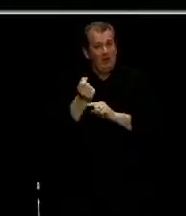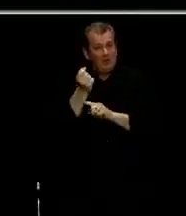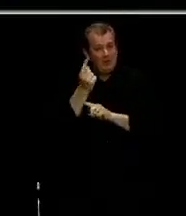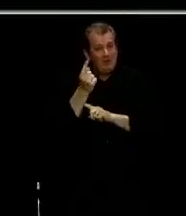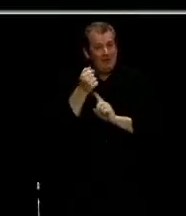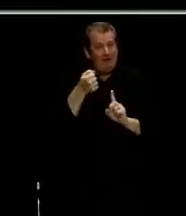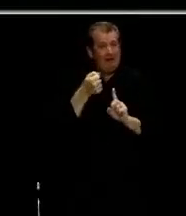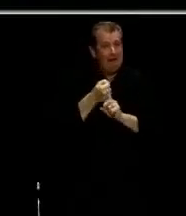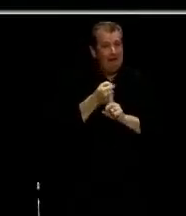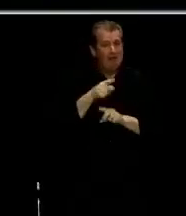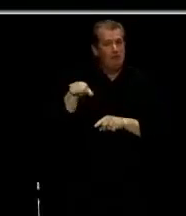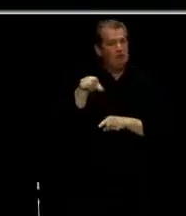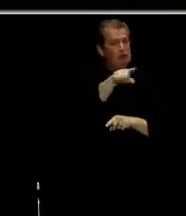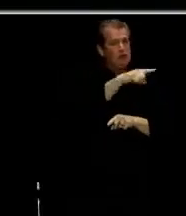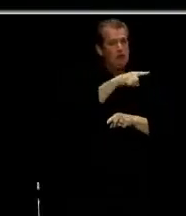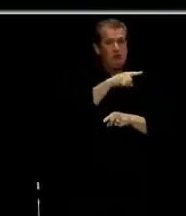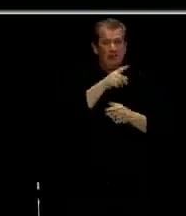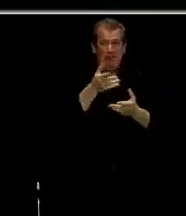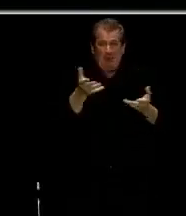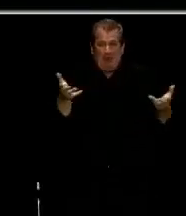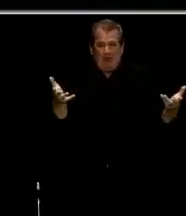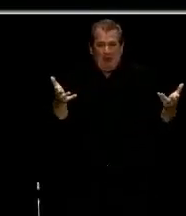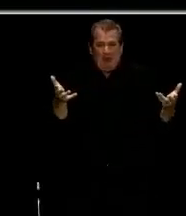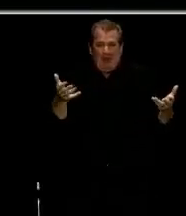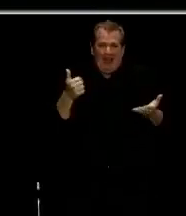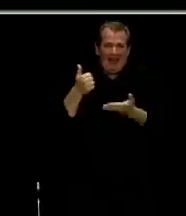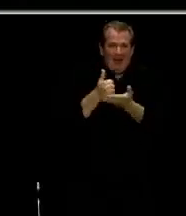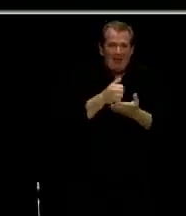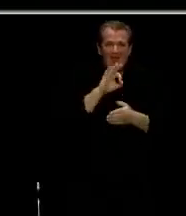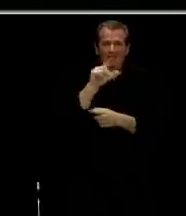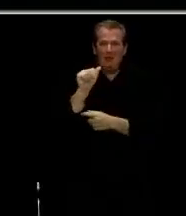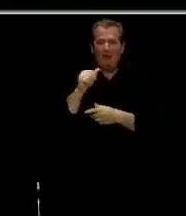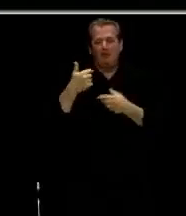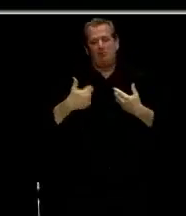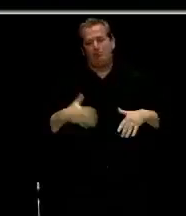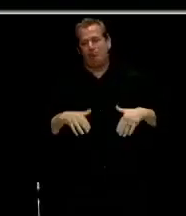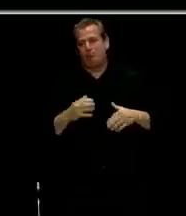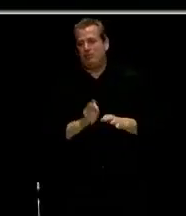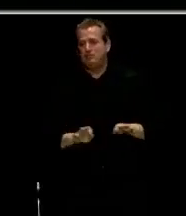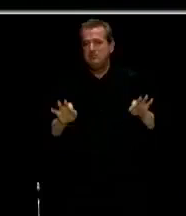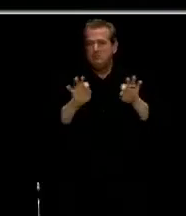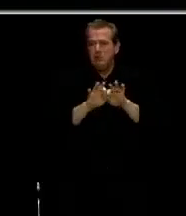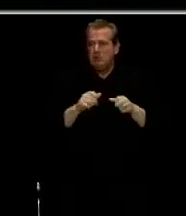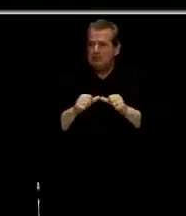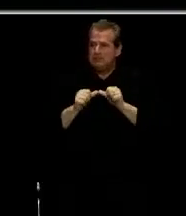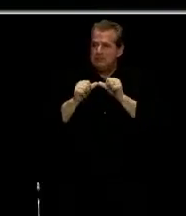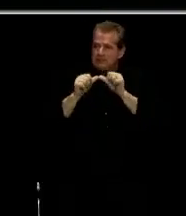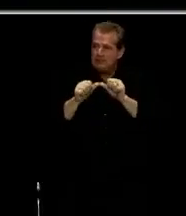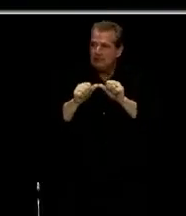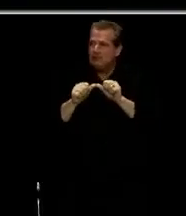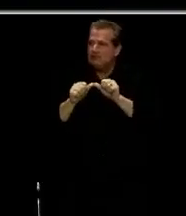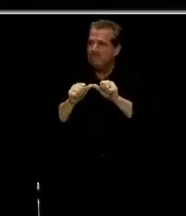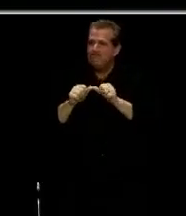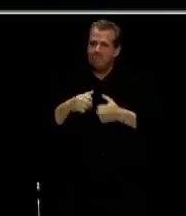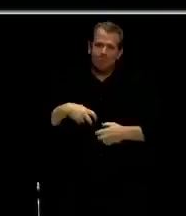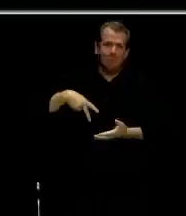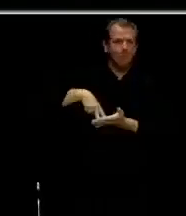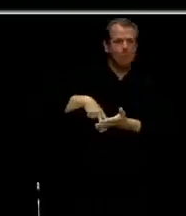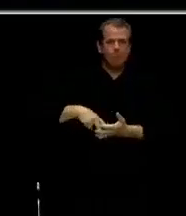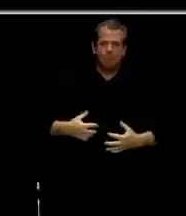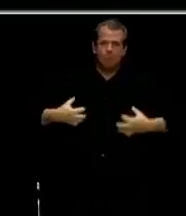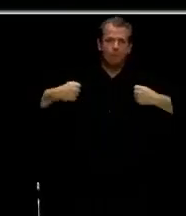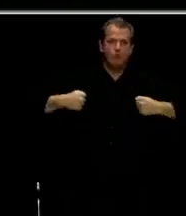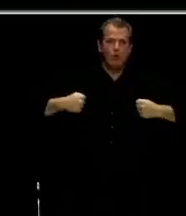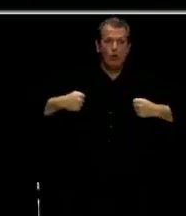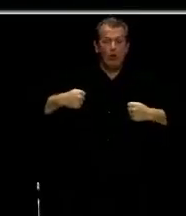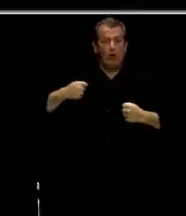provides benefits to have on the great state of Florida, and why it's important that we stand up all the time in the legislature, like